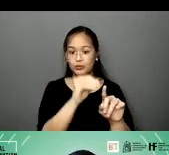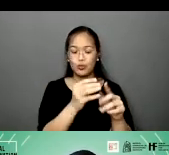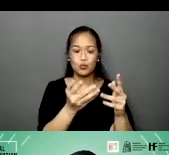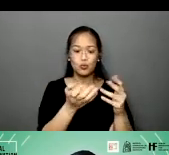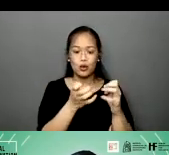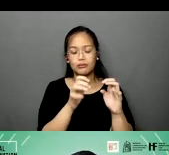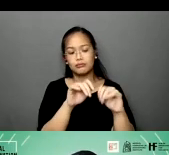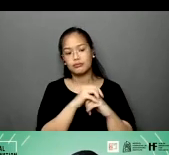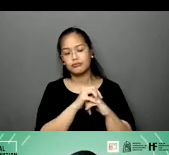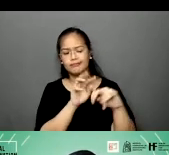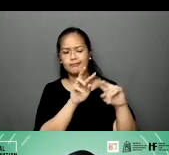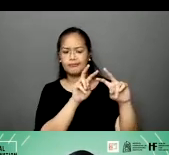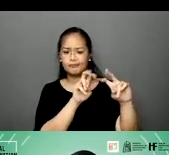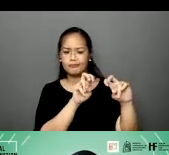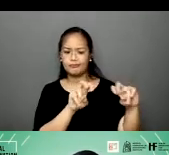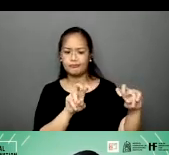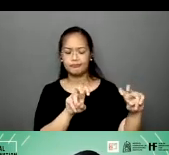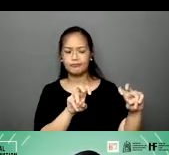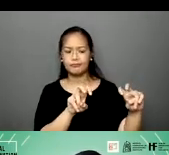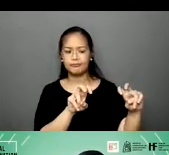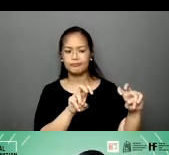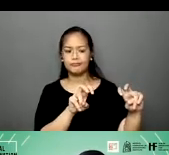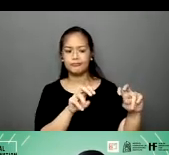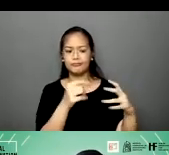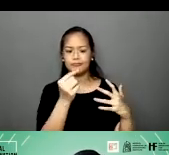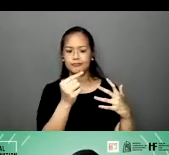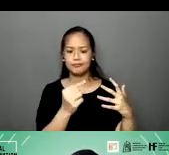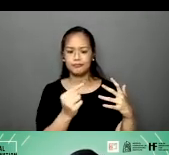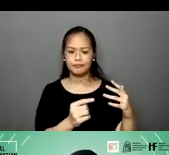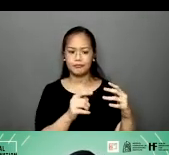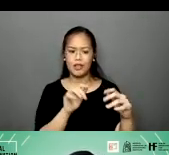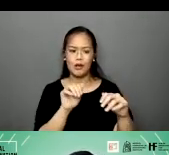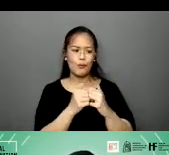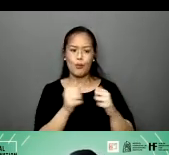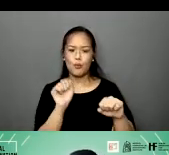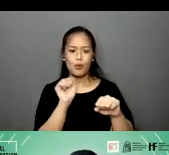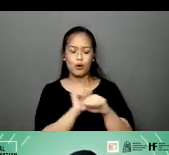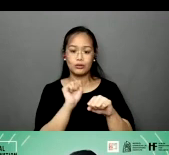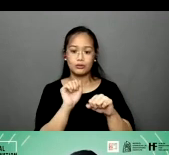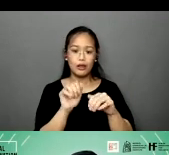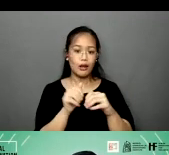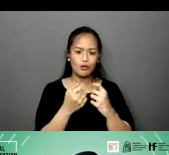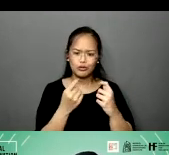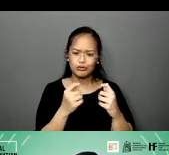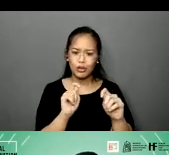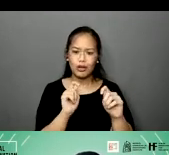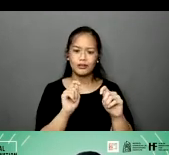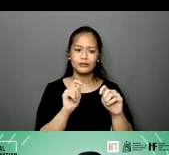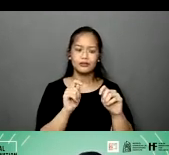examine these outputs in design and see how they work, see how they've tried to implement